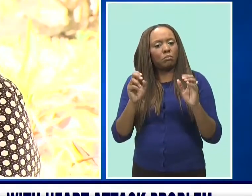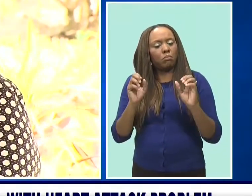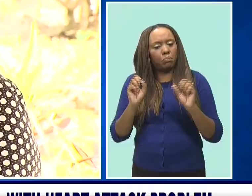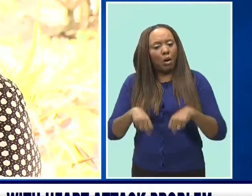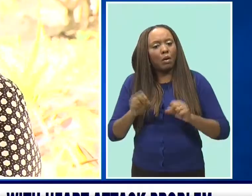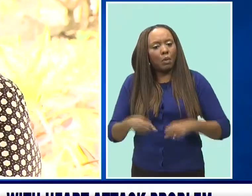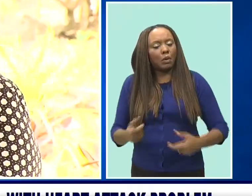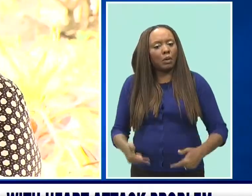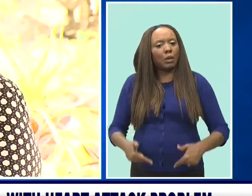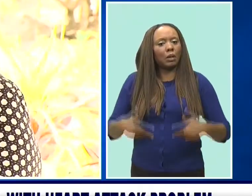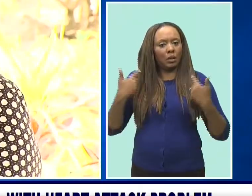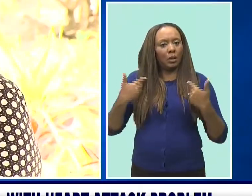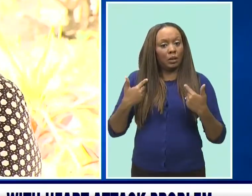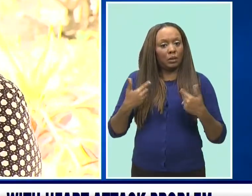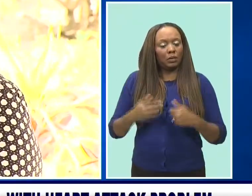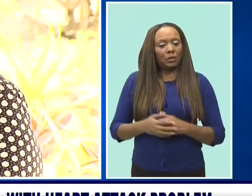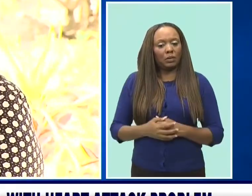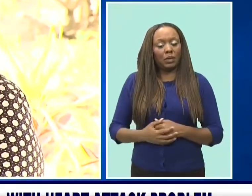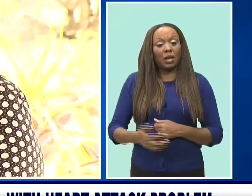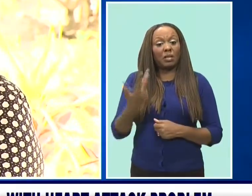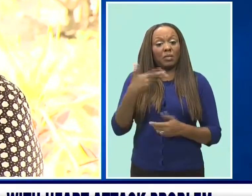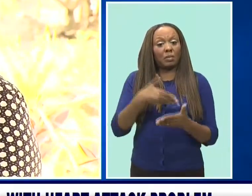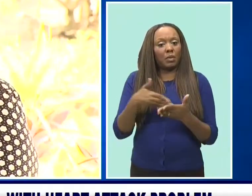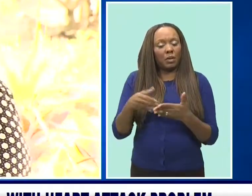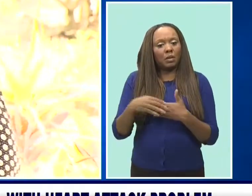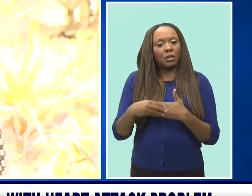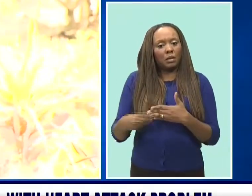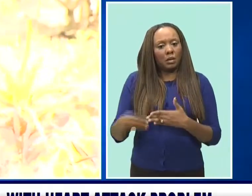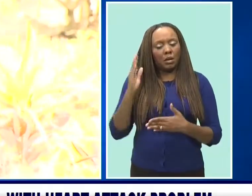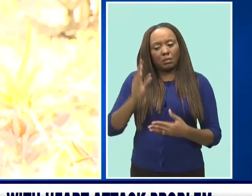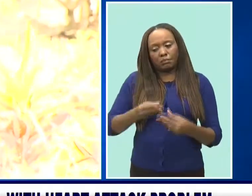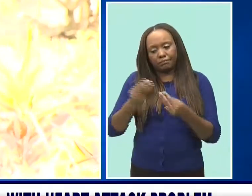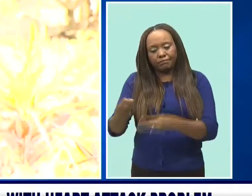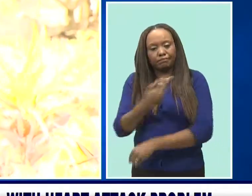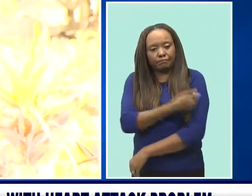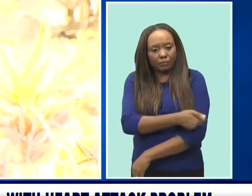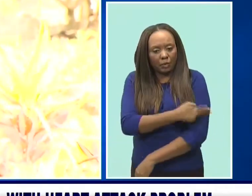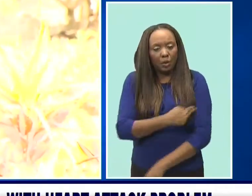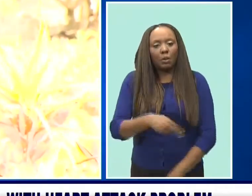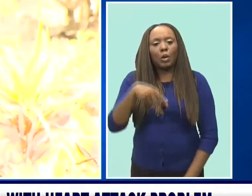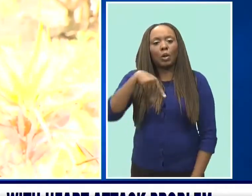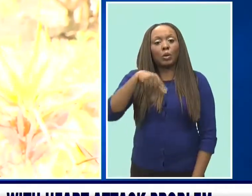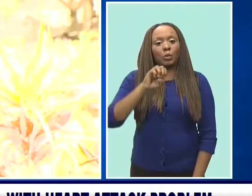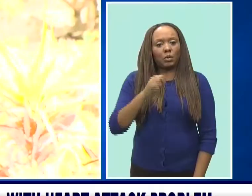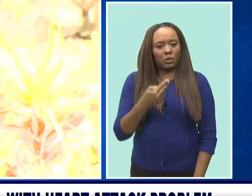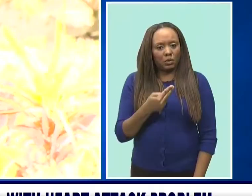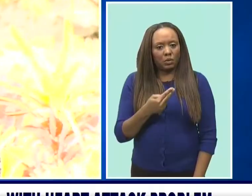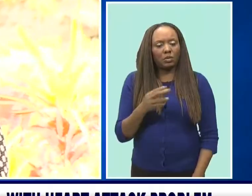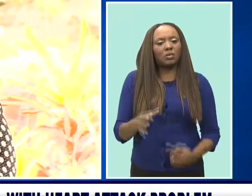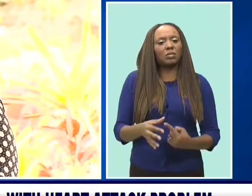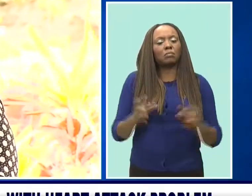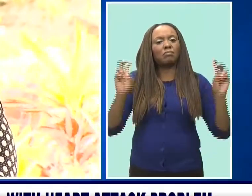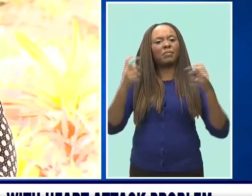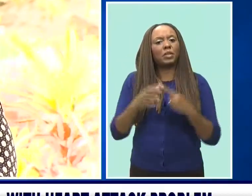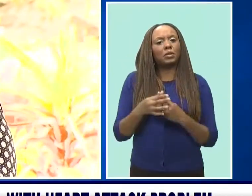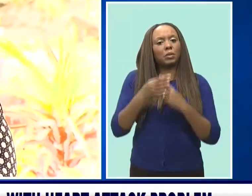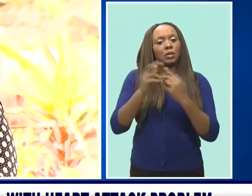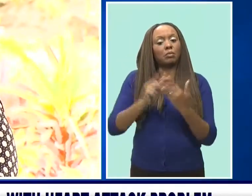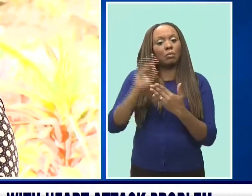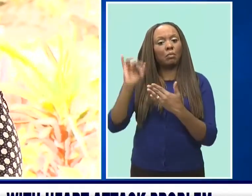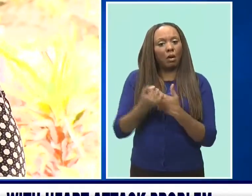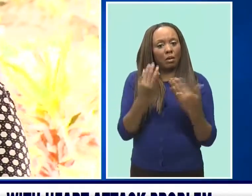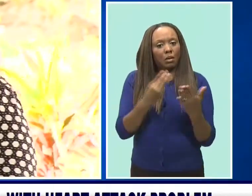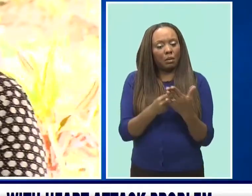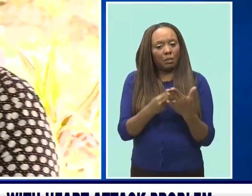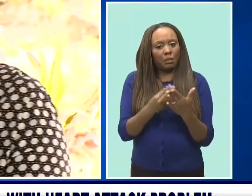that extent, therefore, $3 million will be made available to the Queen Elizabeth Hospital as special project funds to get